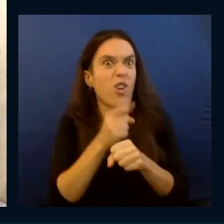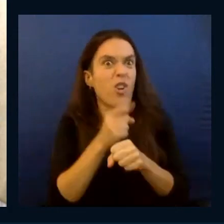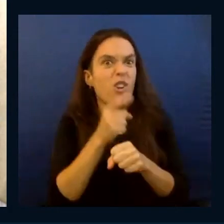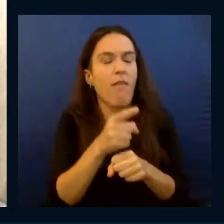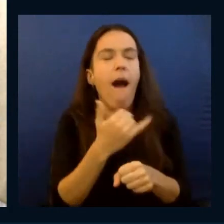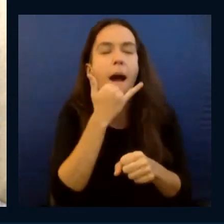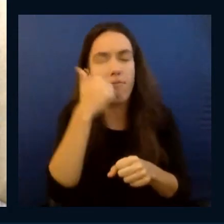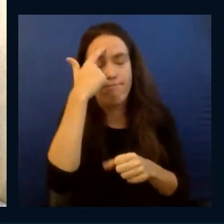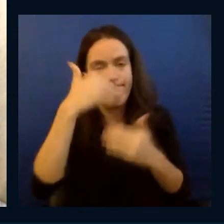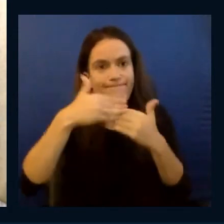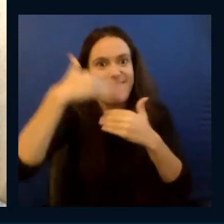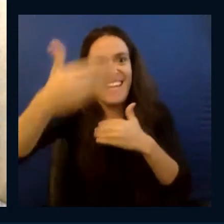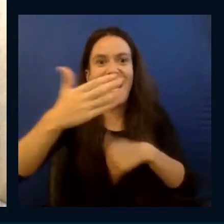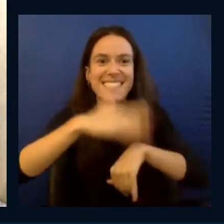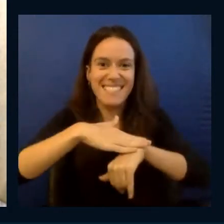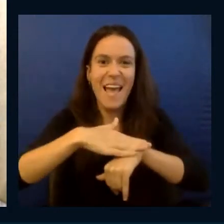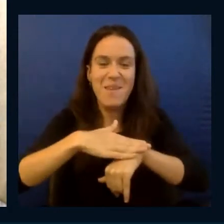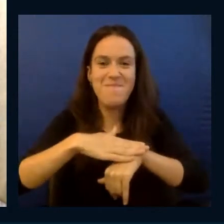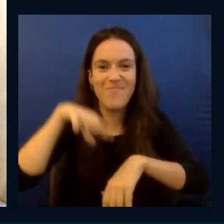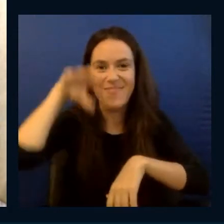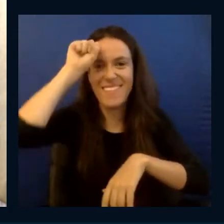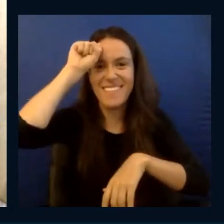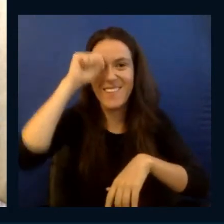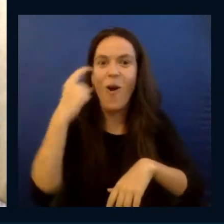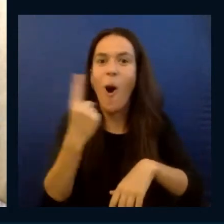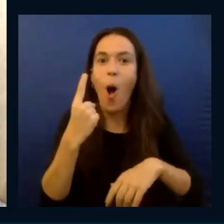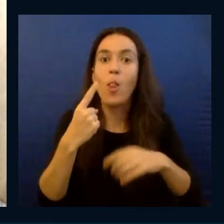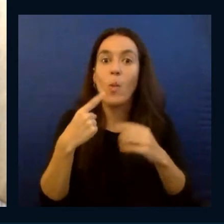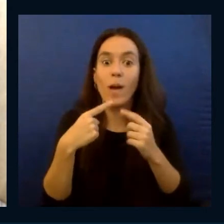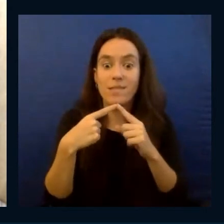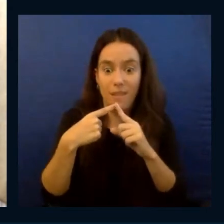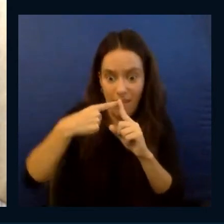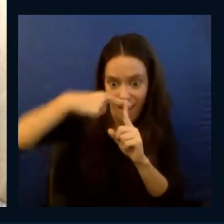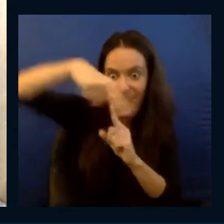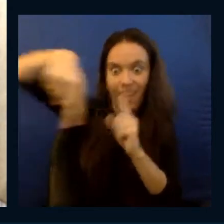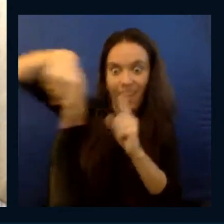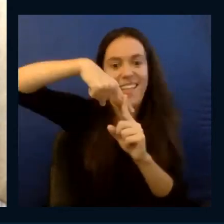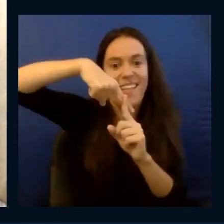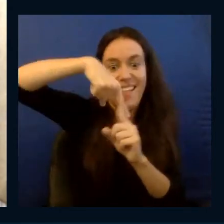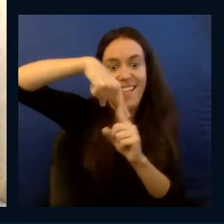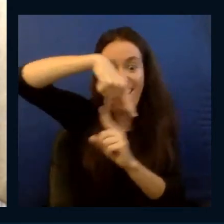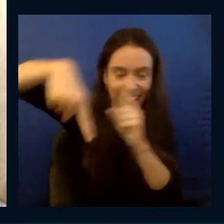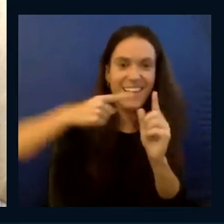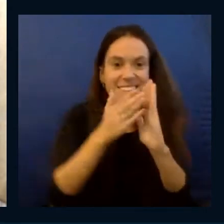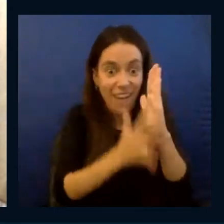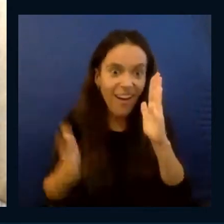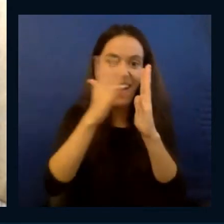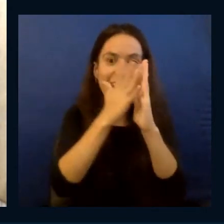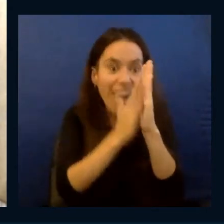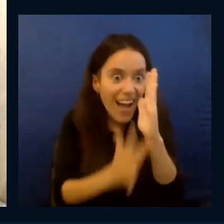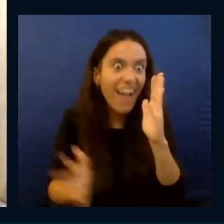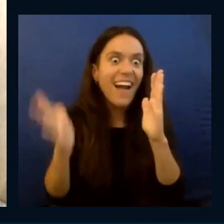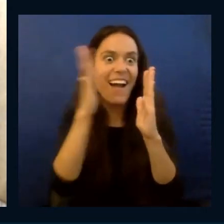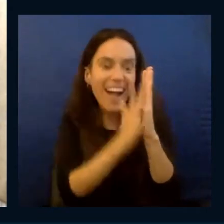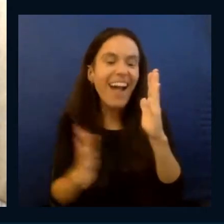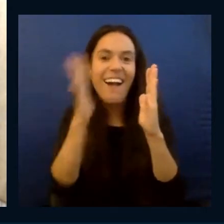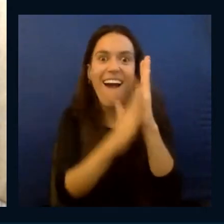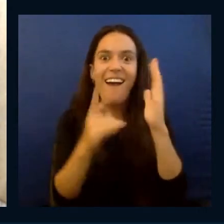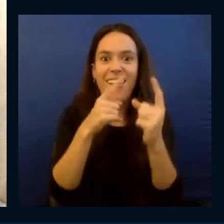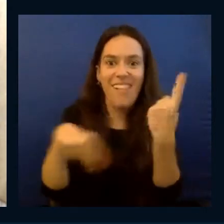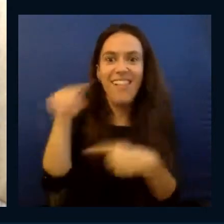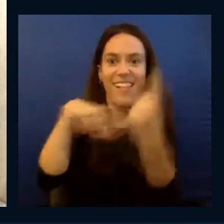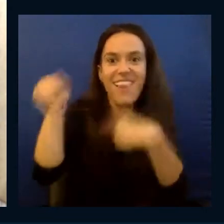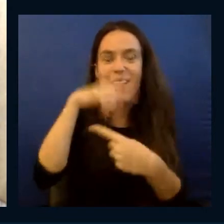like Abel just said, each iteration, the process is better and better and better, and you'll see the team accelerate. And it will take some time. It's going to take